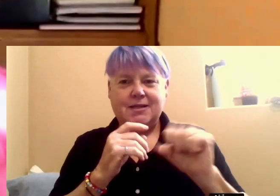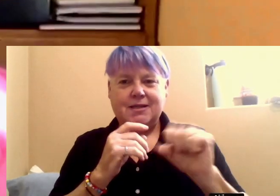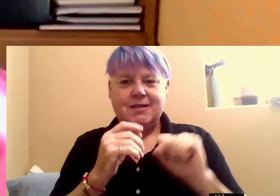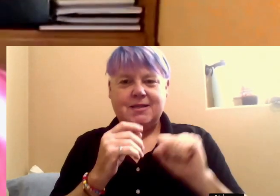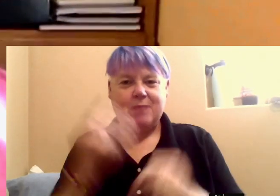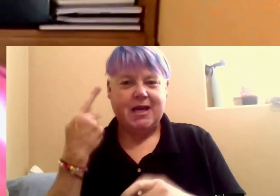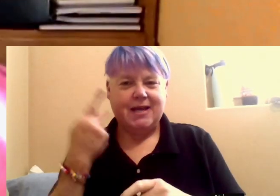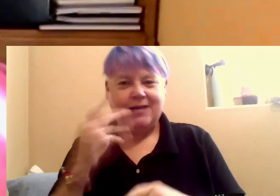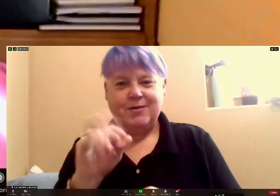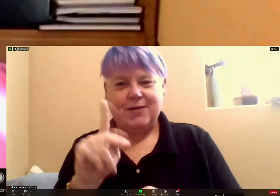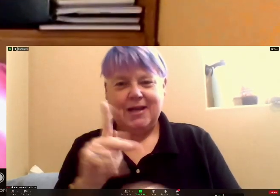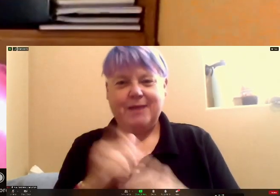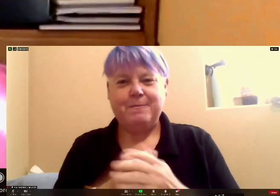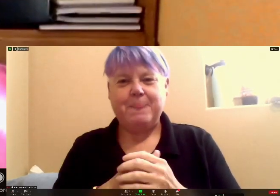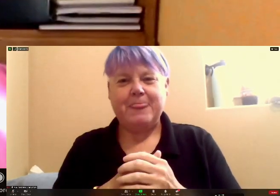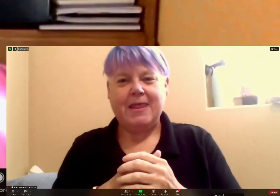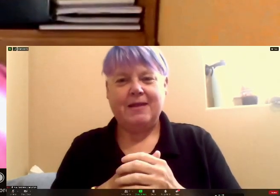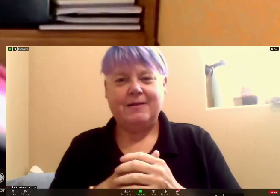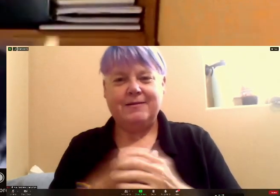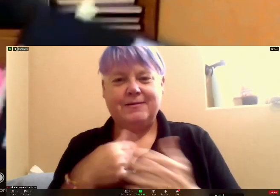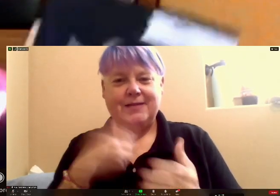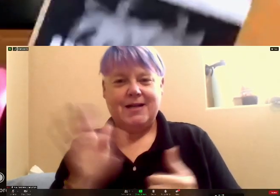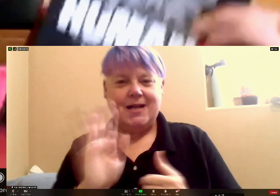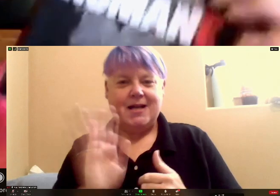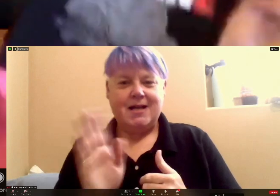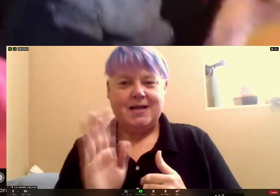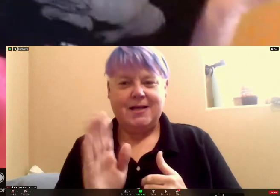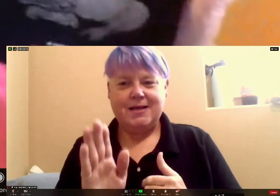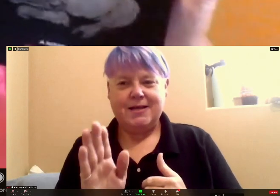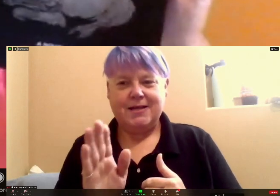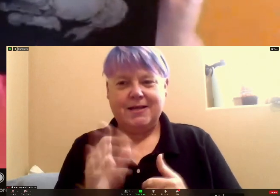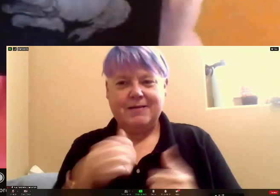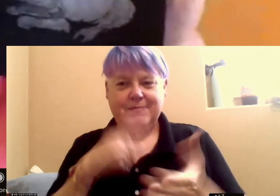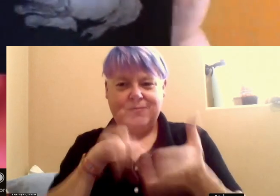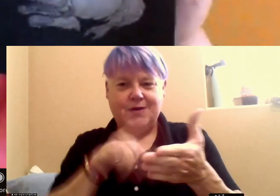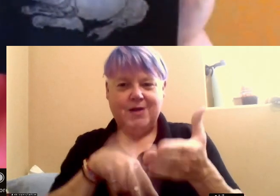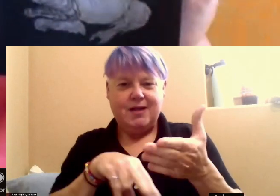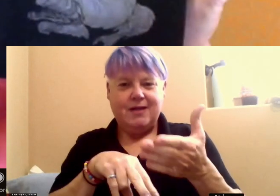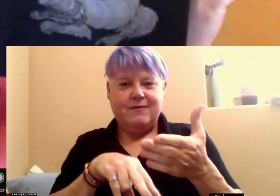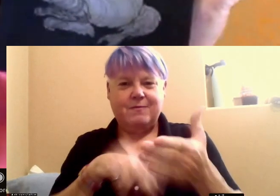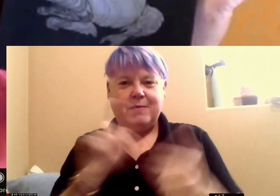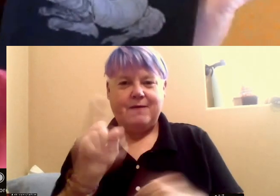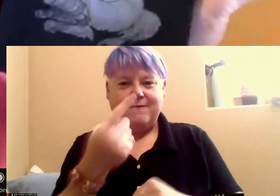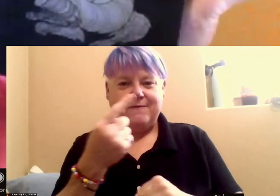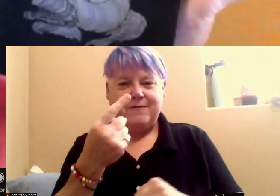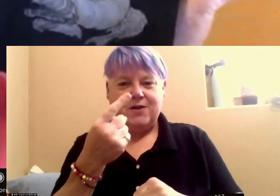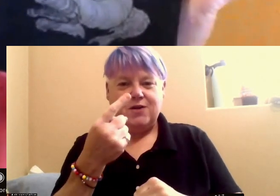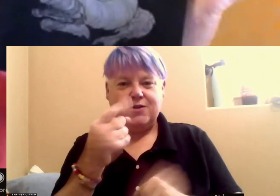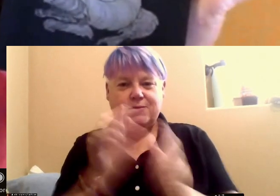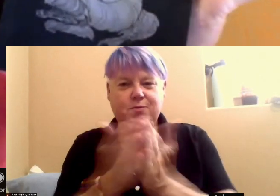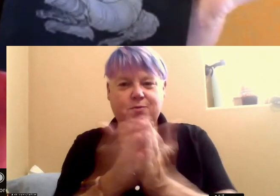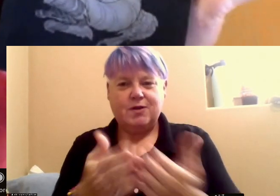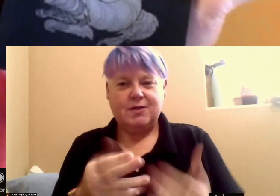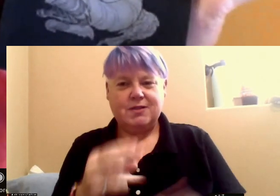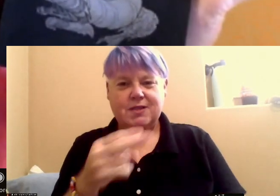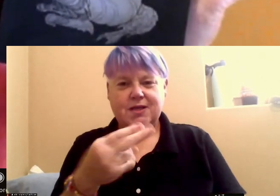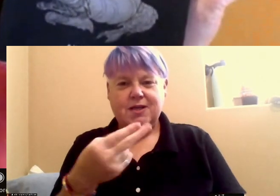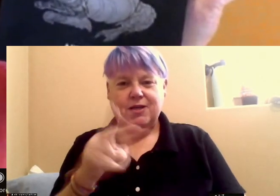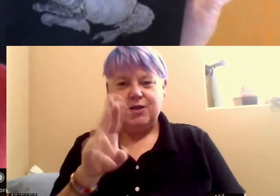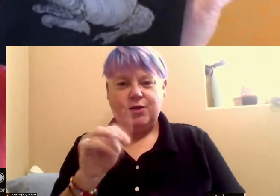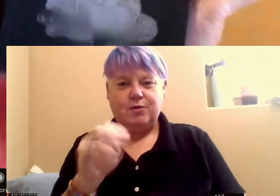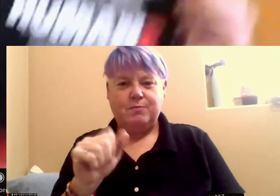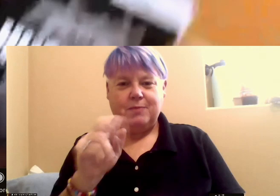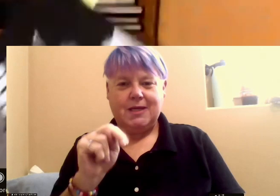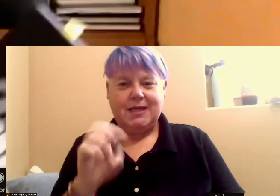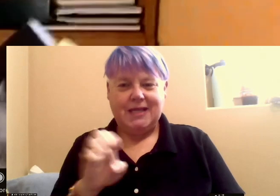Okay. Hi, everyone. I'm reading to you from my first novel, Humane, which was published by